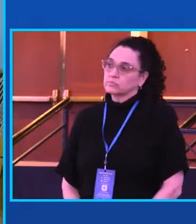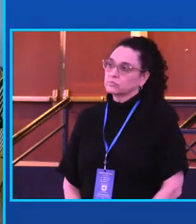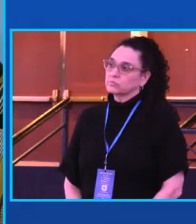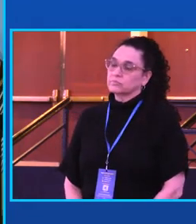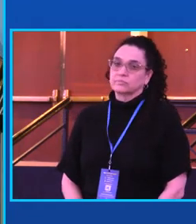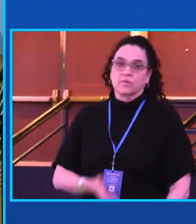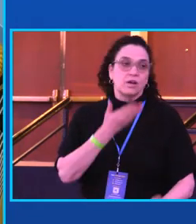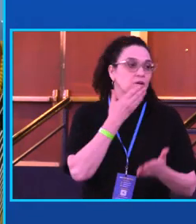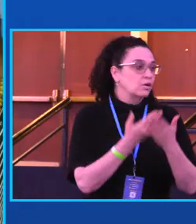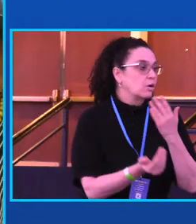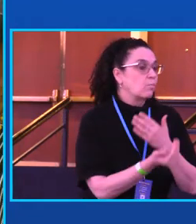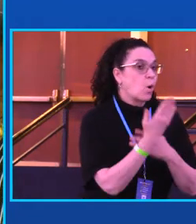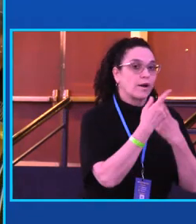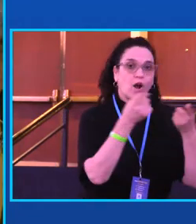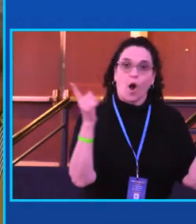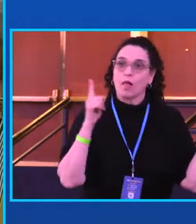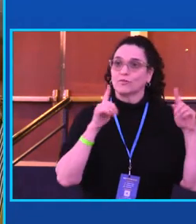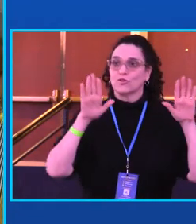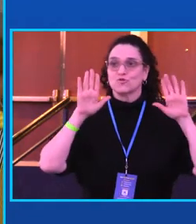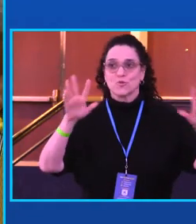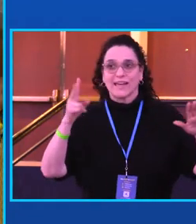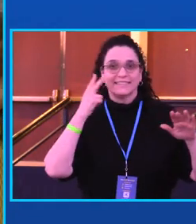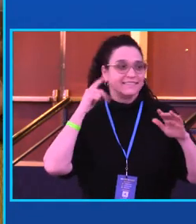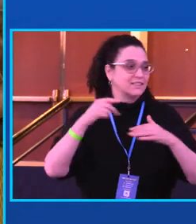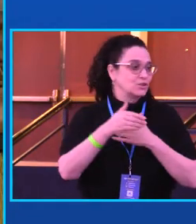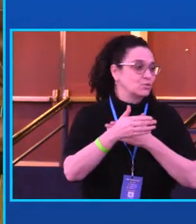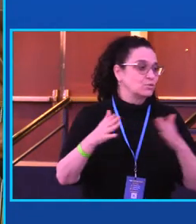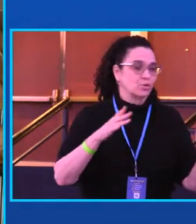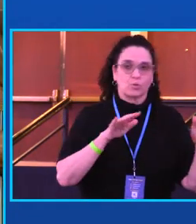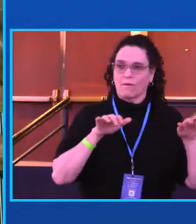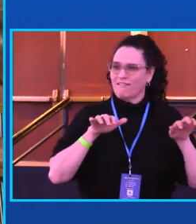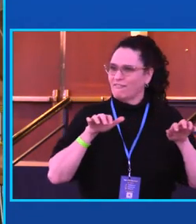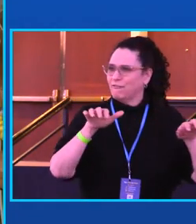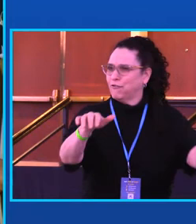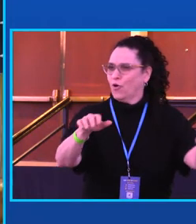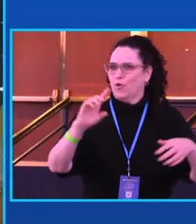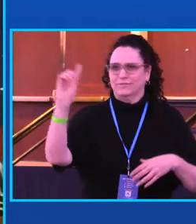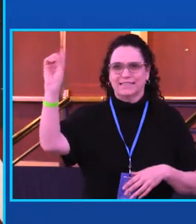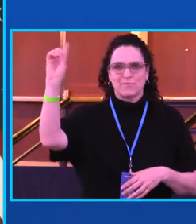Well, good morning, everybody. It's great to see this room just full of Democrats.